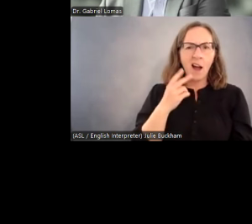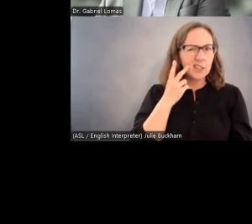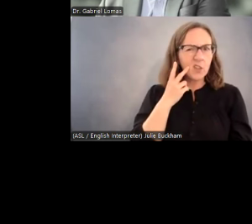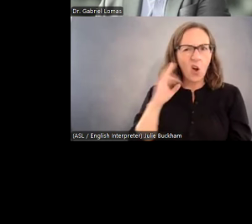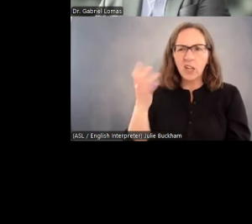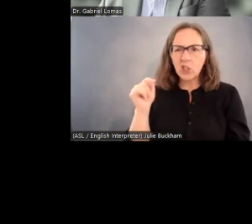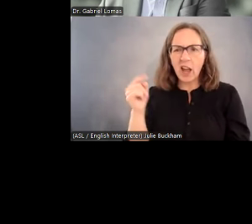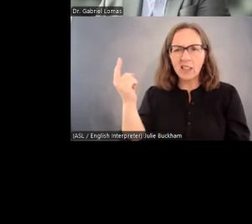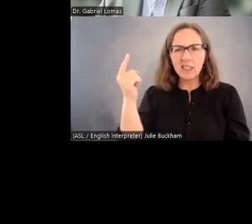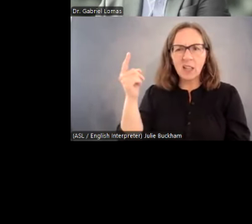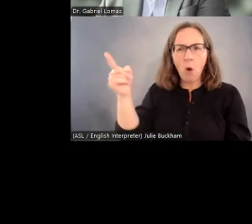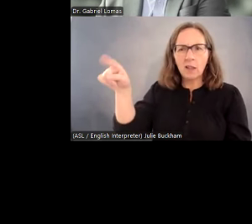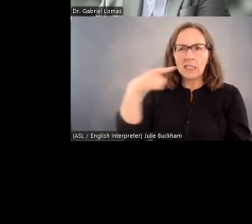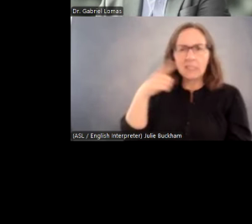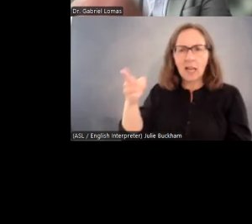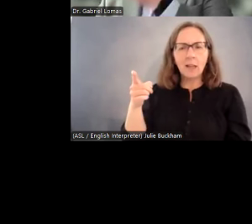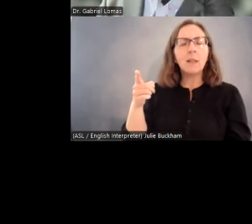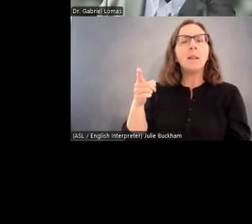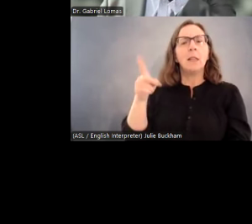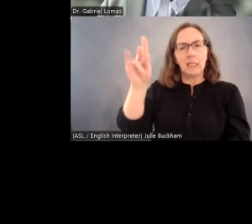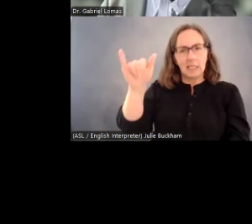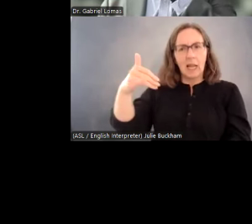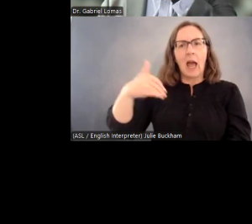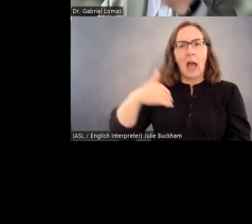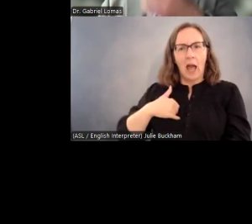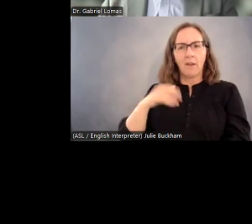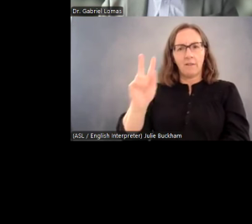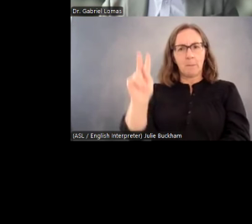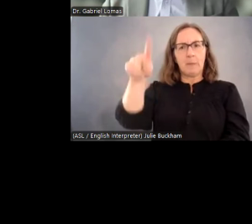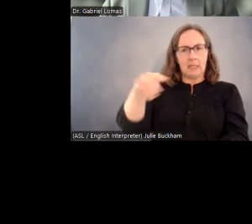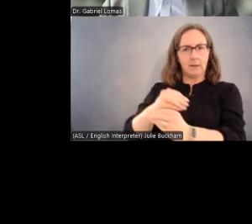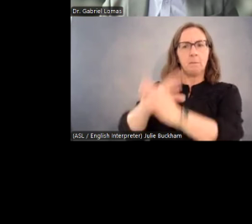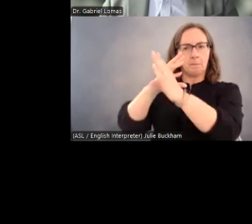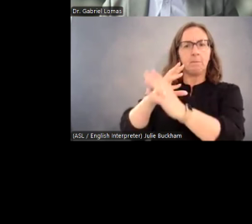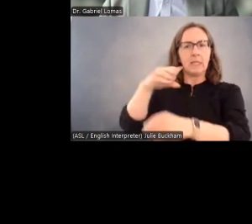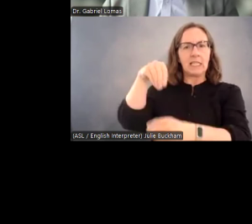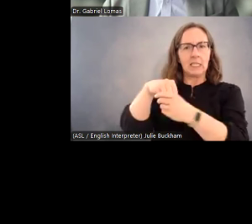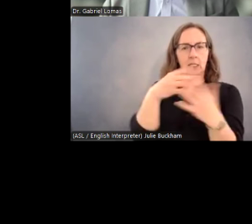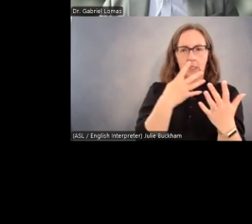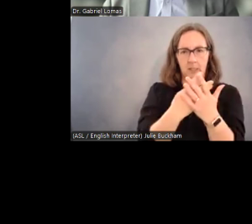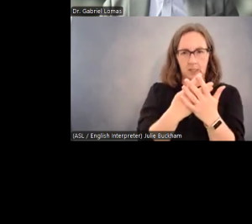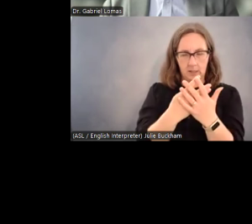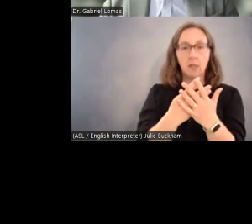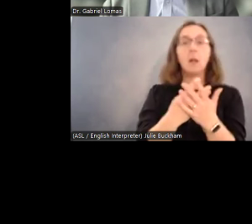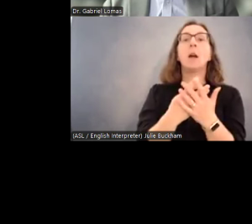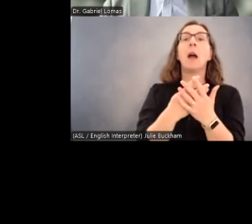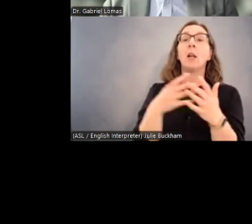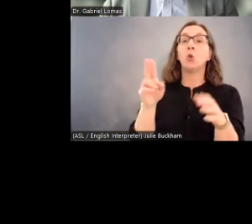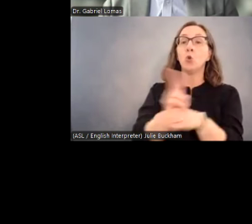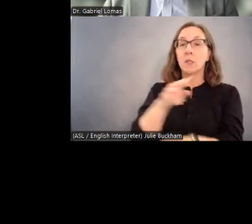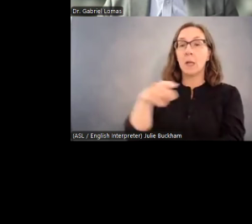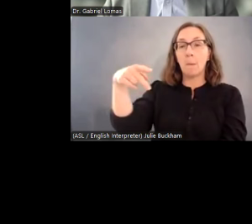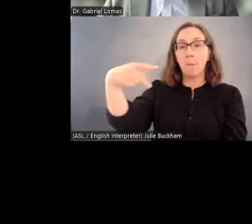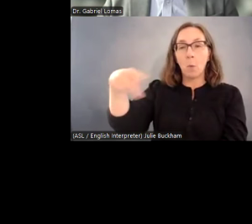chat that Kentucky does have video phones for those individuals who are incarcerated and use Purple, which is